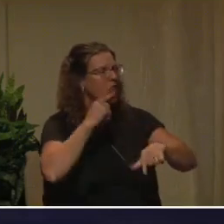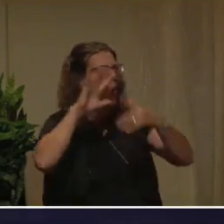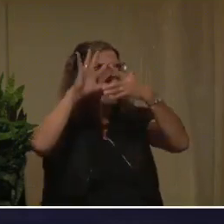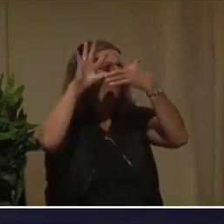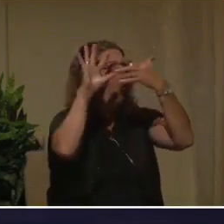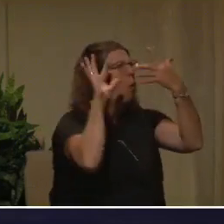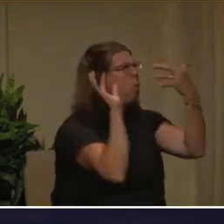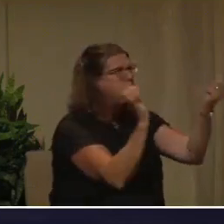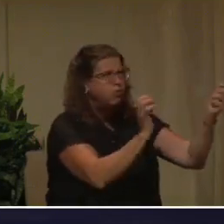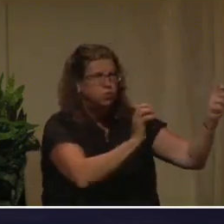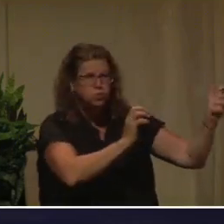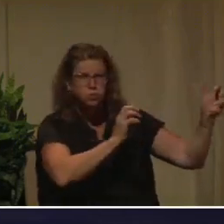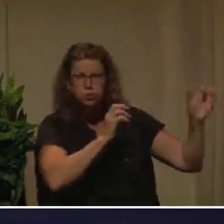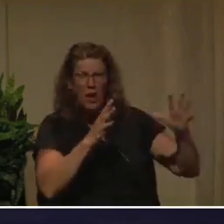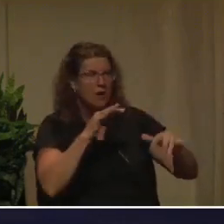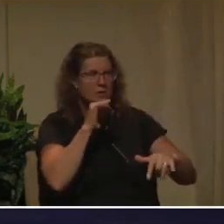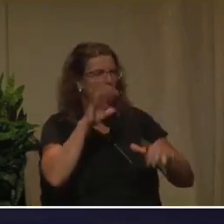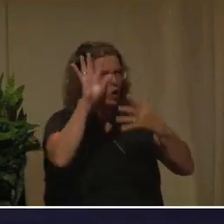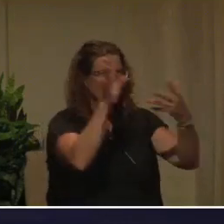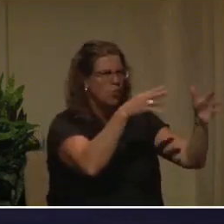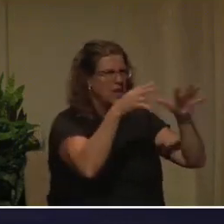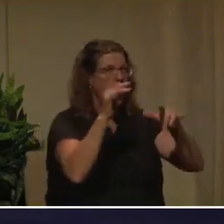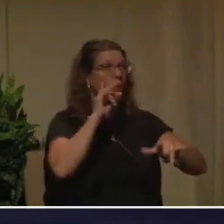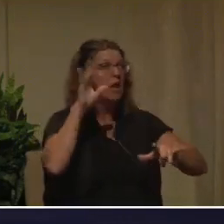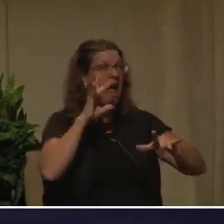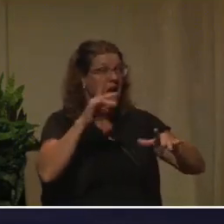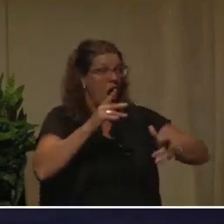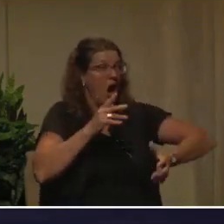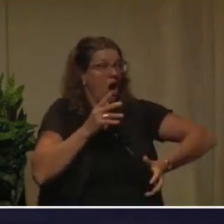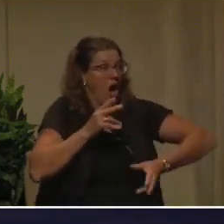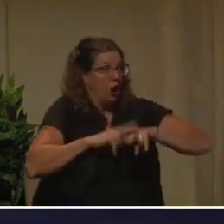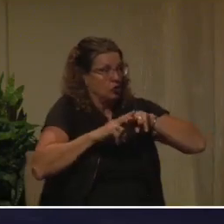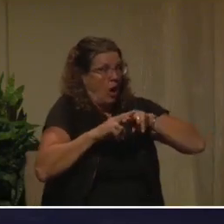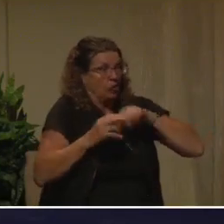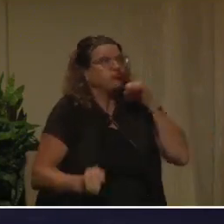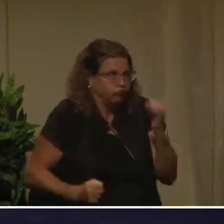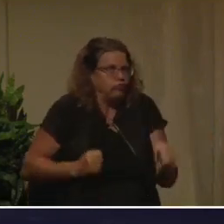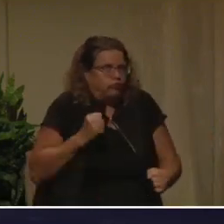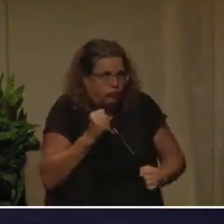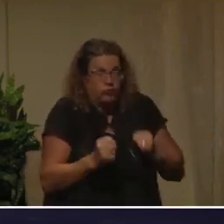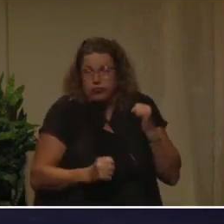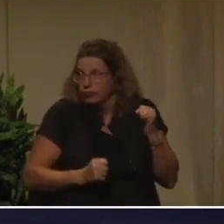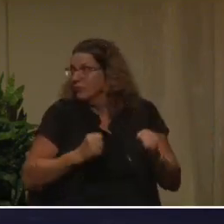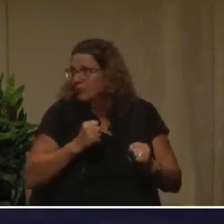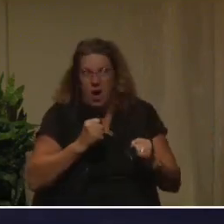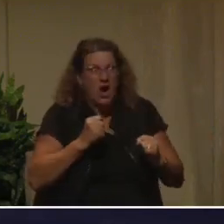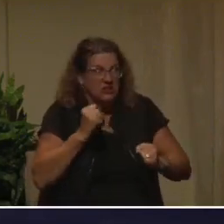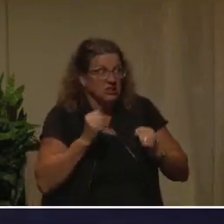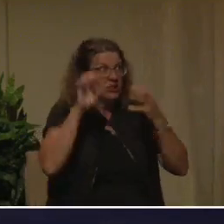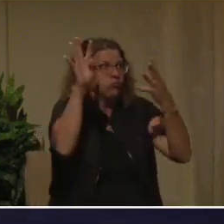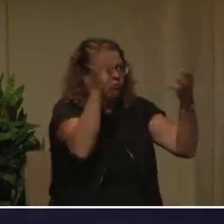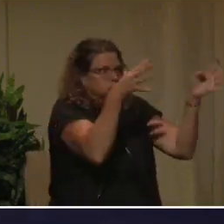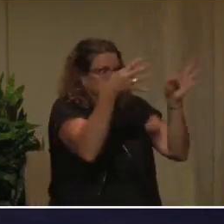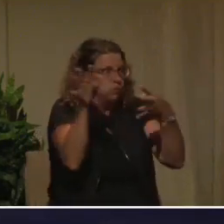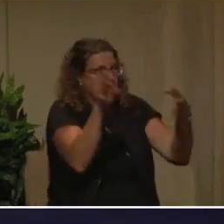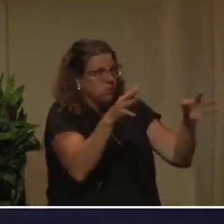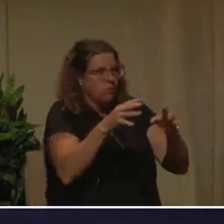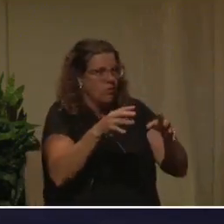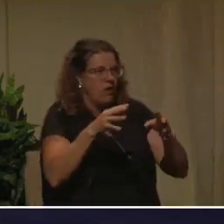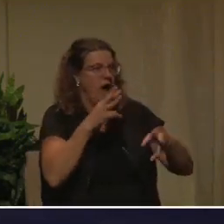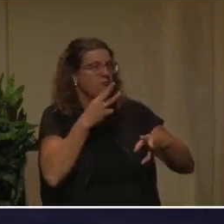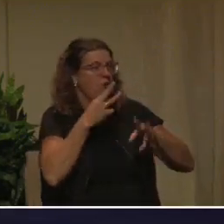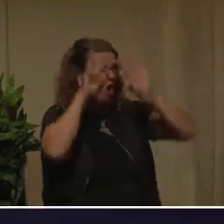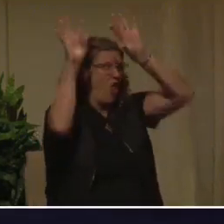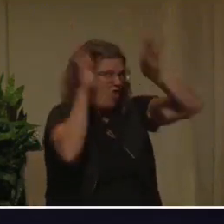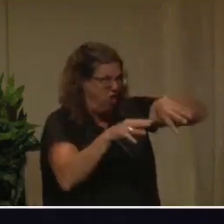just, it was not wind, it was a train coming down the train track, just and the water was just pouring down